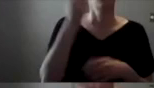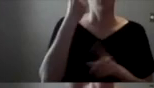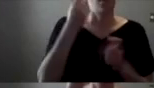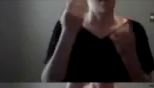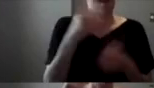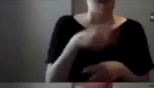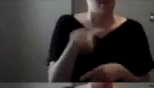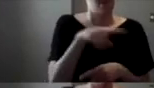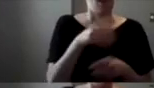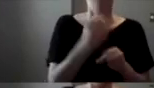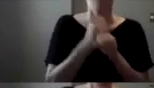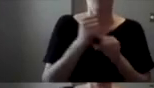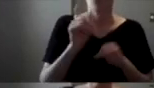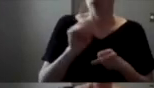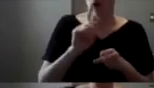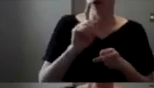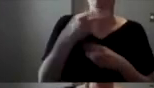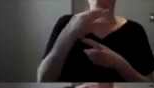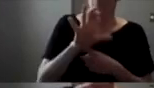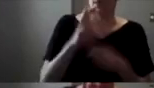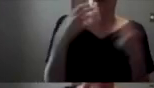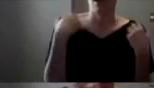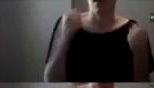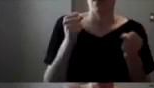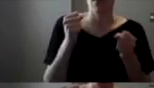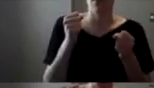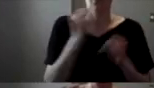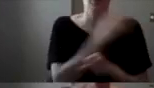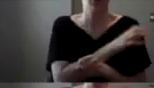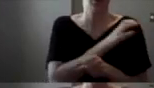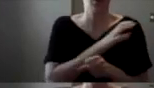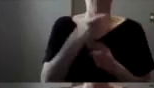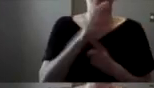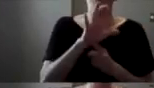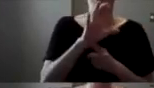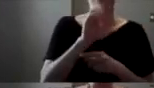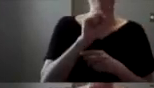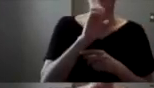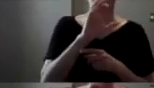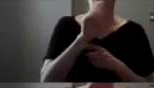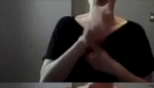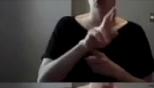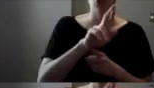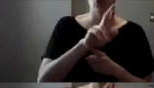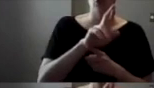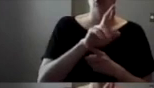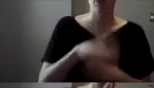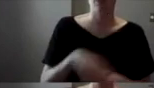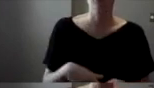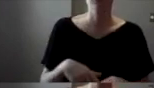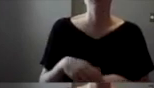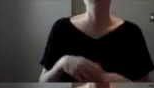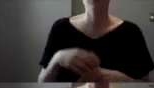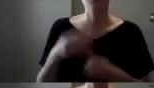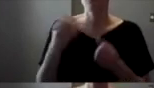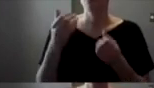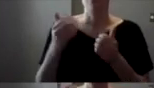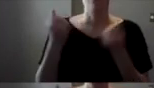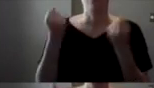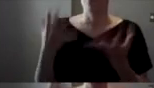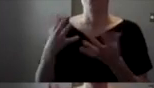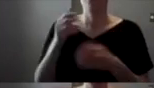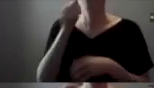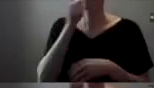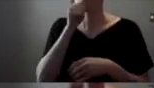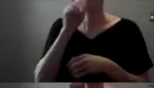public sector, where 1 out of 3, compared to 3 out of 4 in the private sector, do not provide IUD. And even